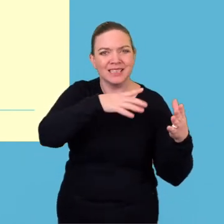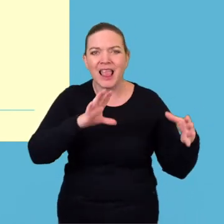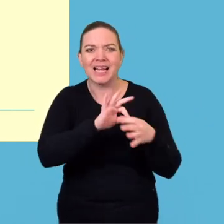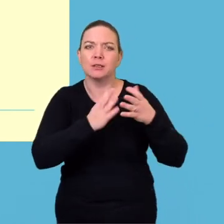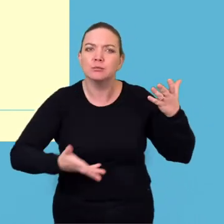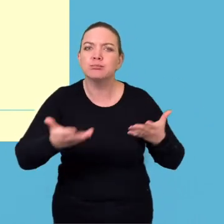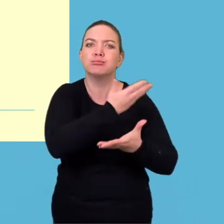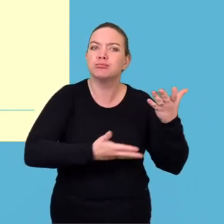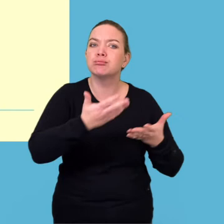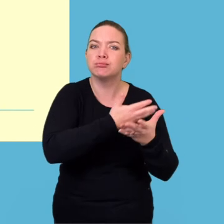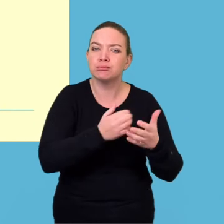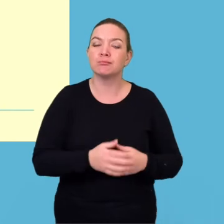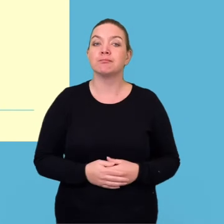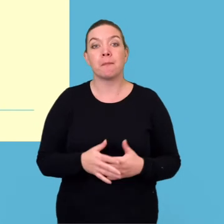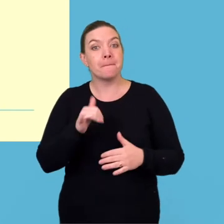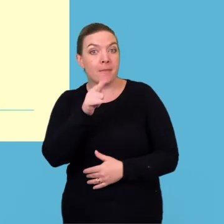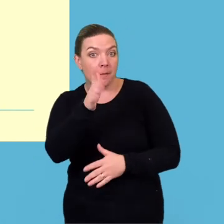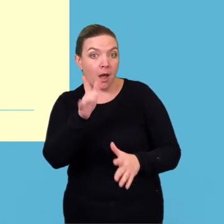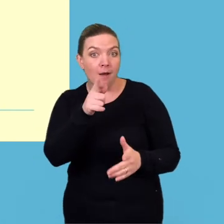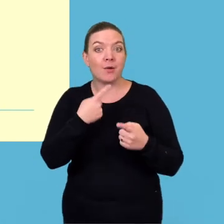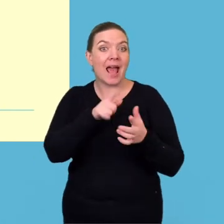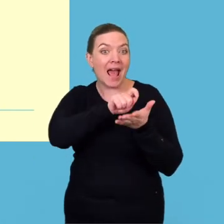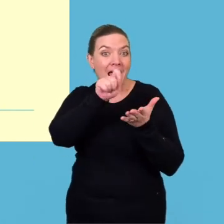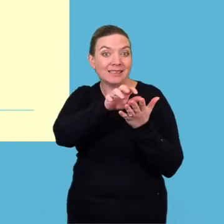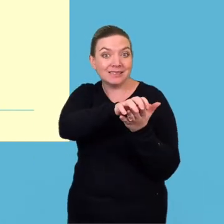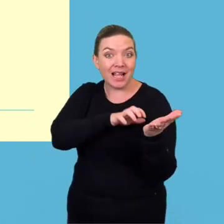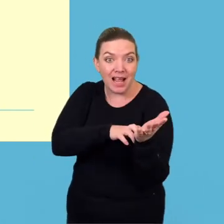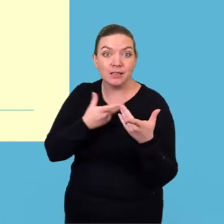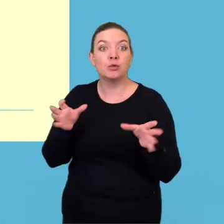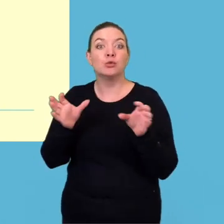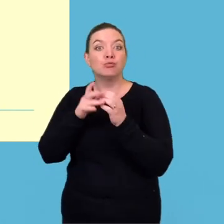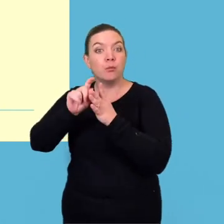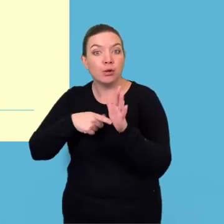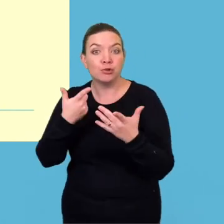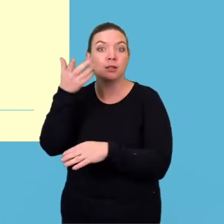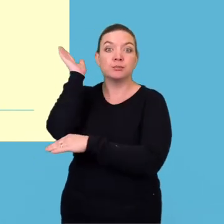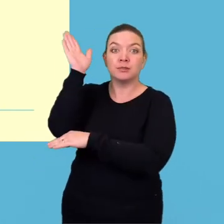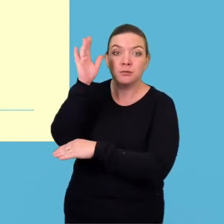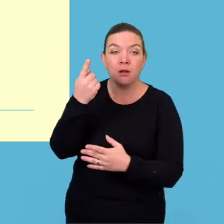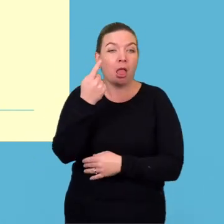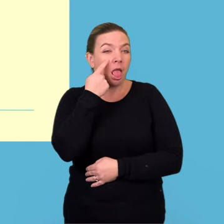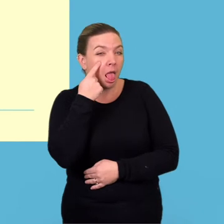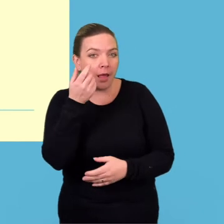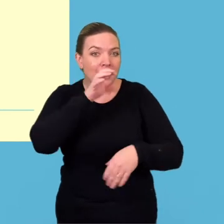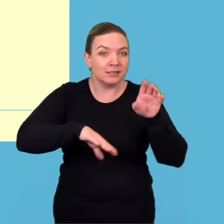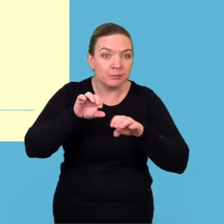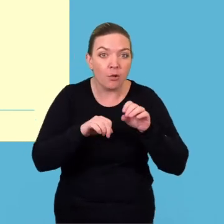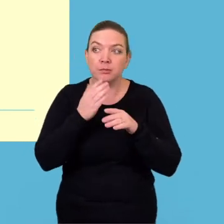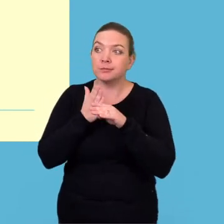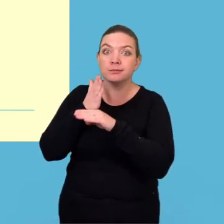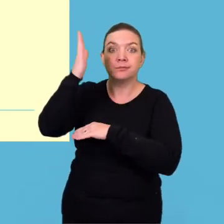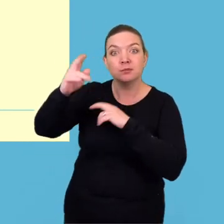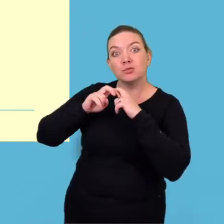topic from the lecture. You might have to write essays, do group projects and presentations, experiments or field trips